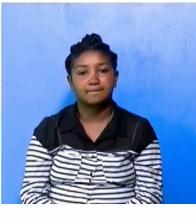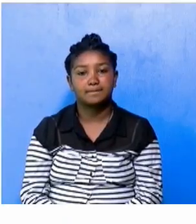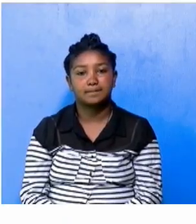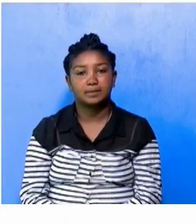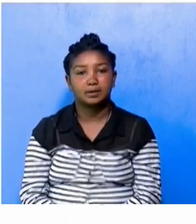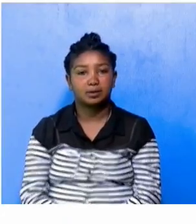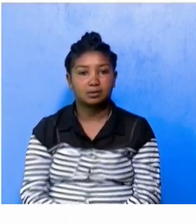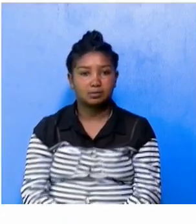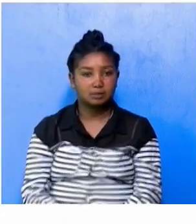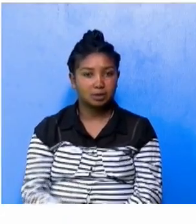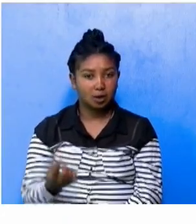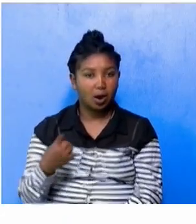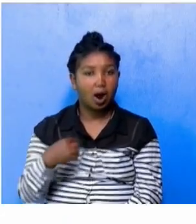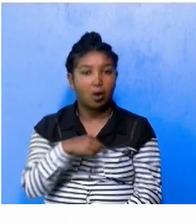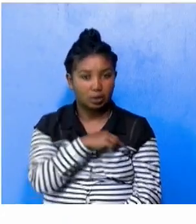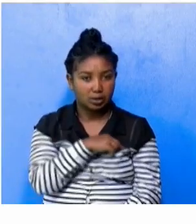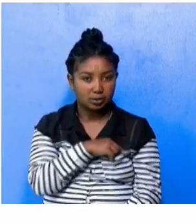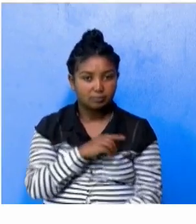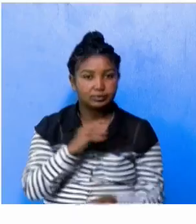Our teacher